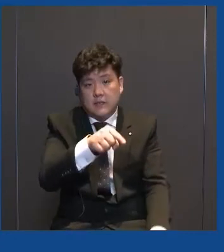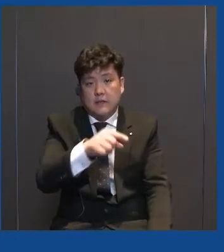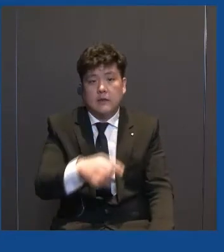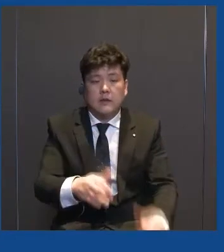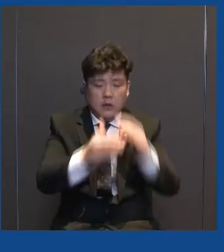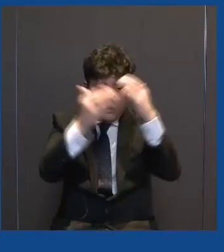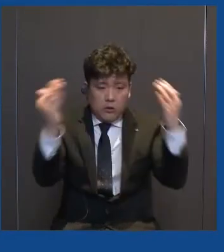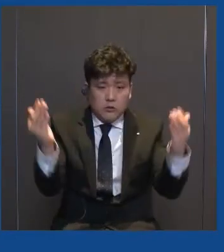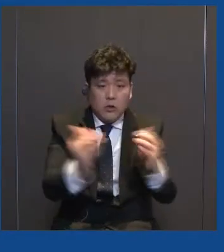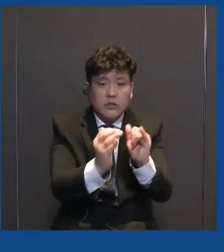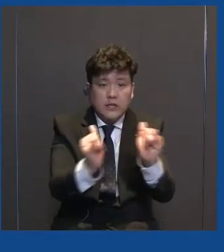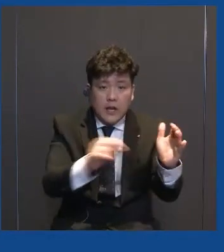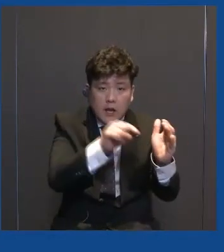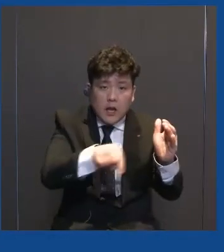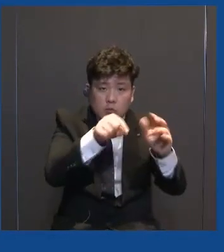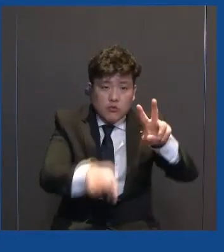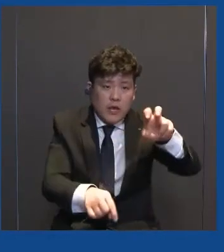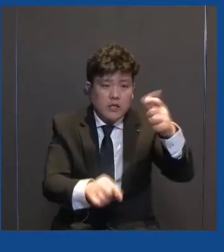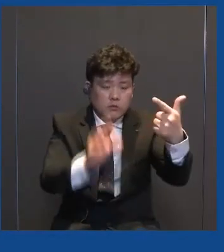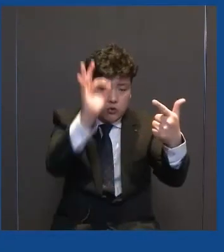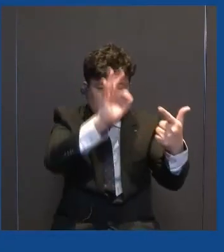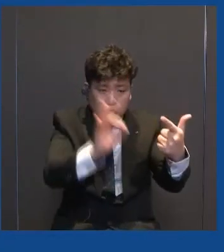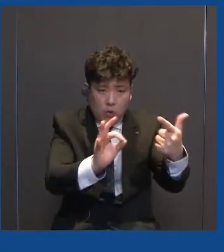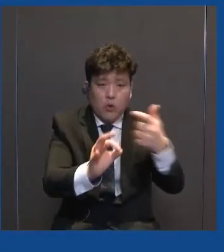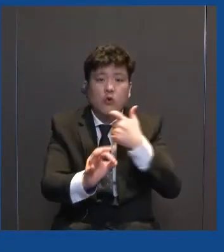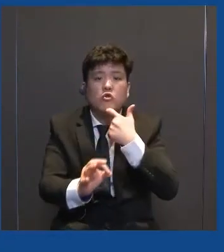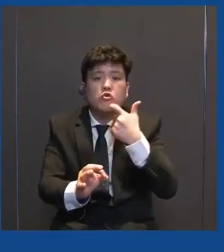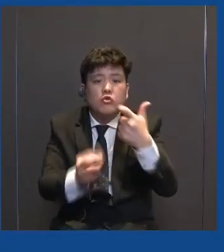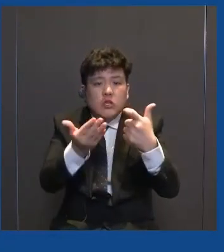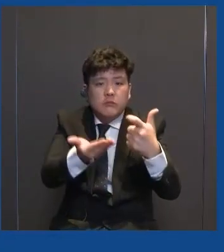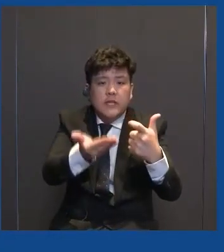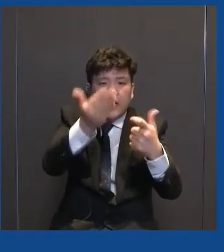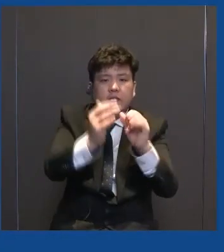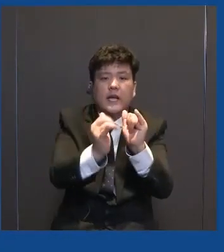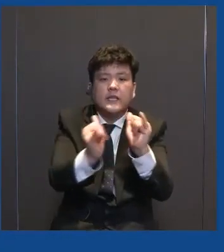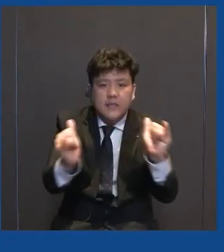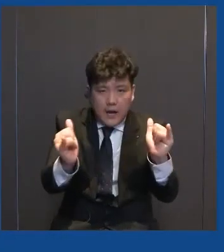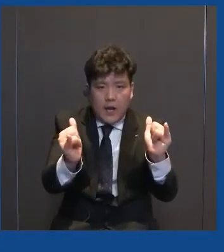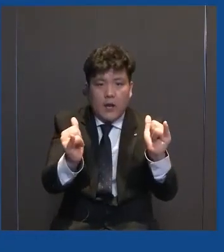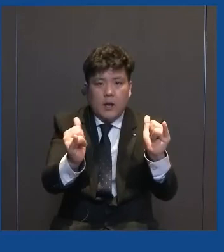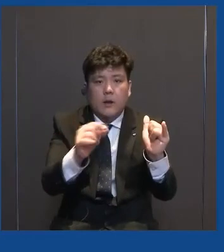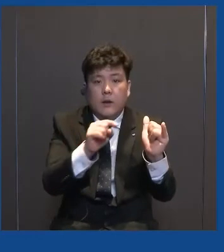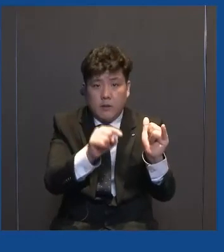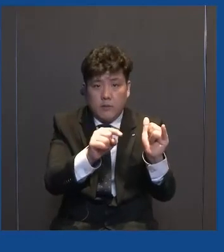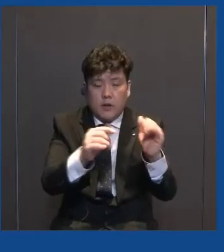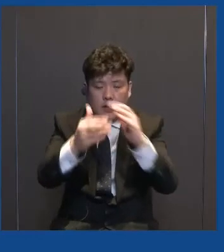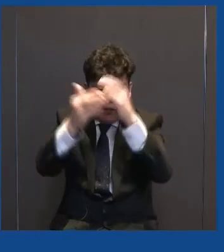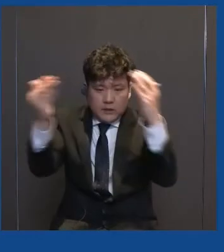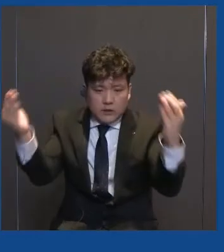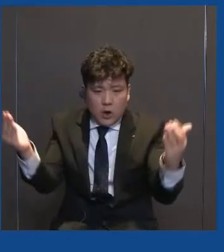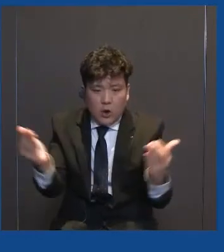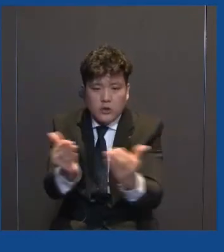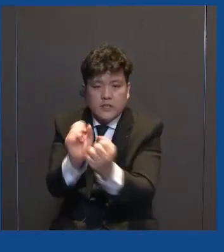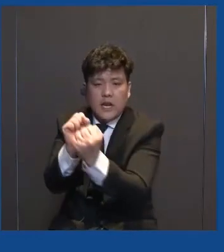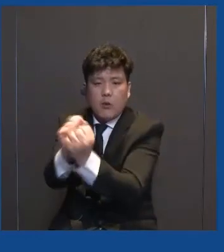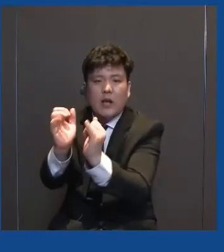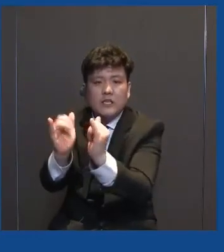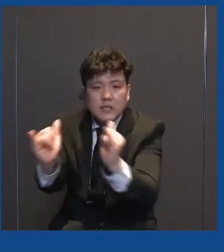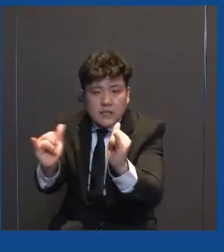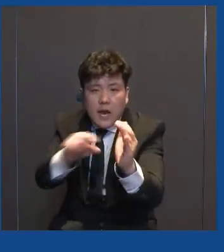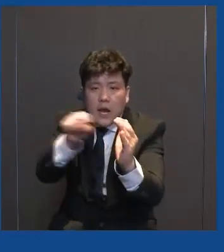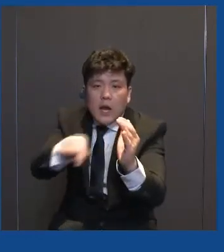age group only accounts for 16.5% of the COVID-19 cases in Denmark.